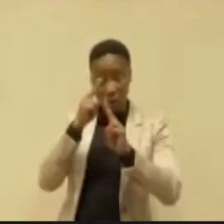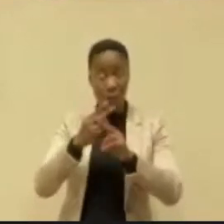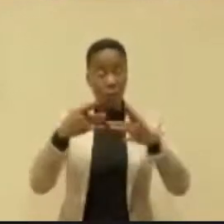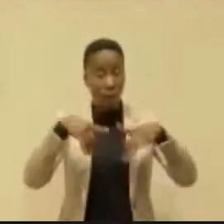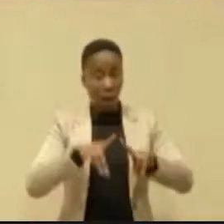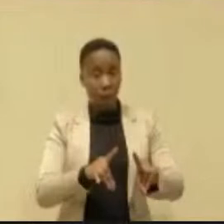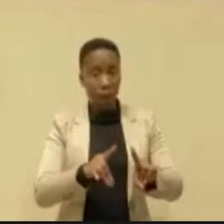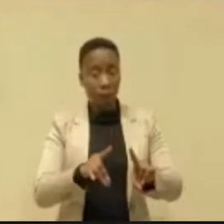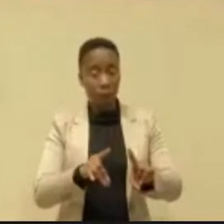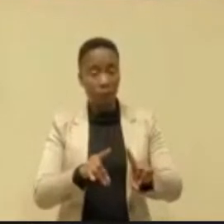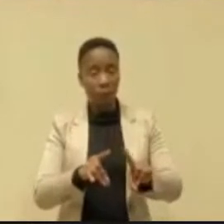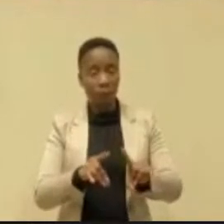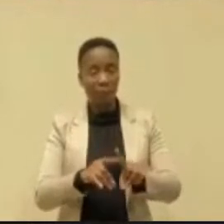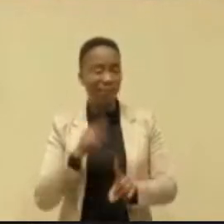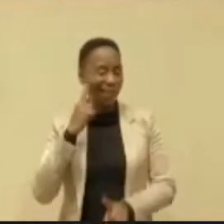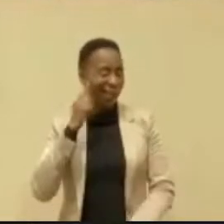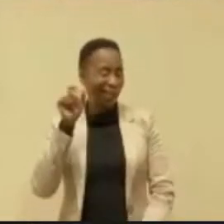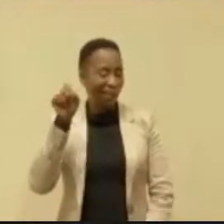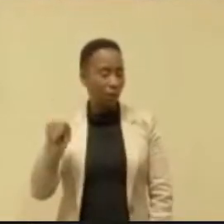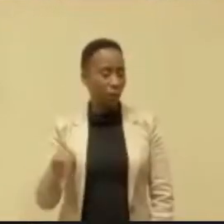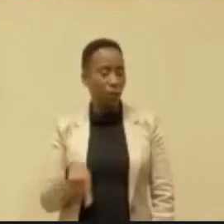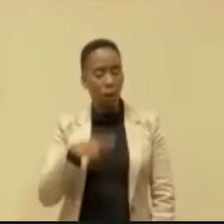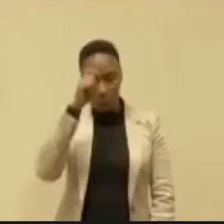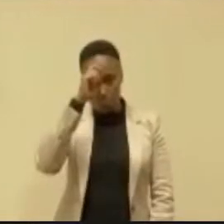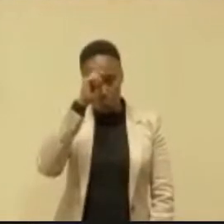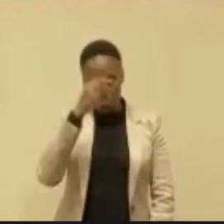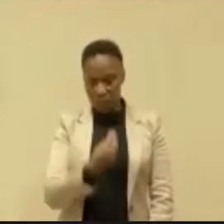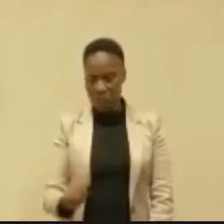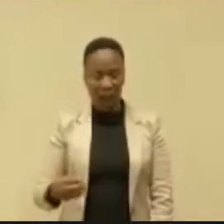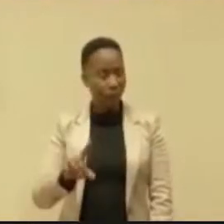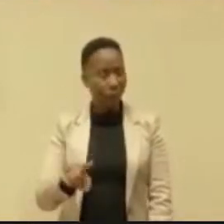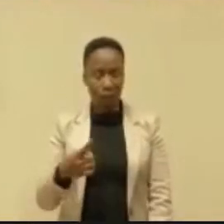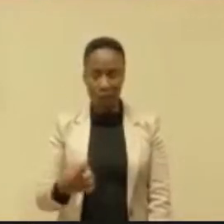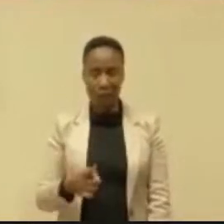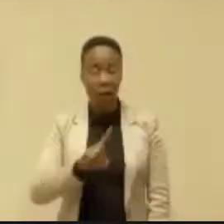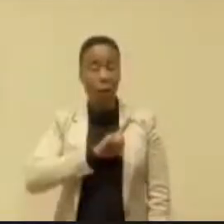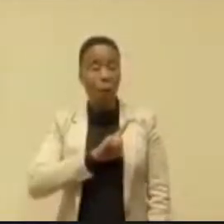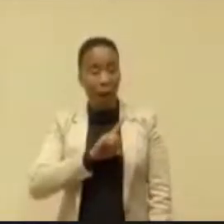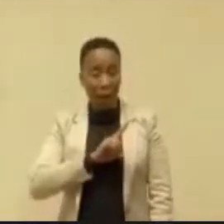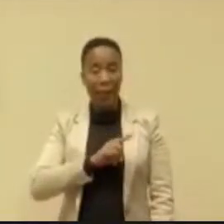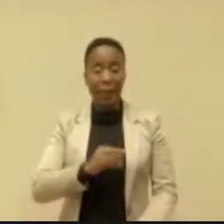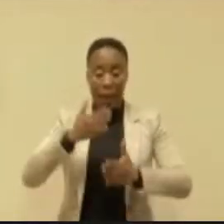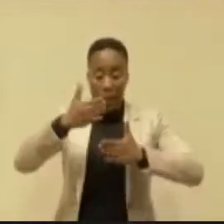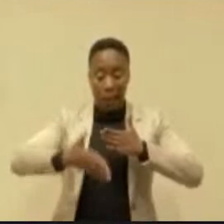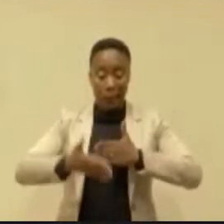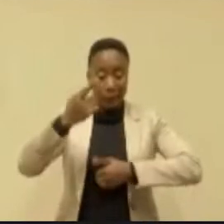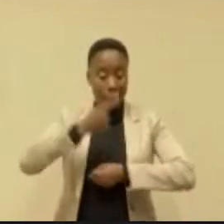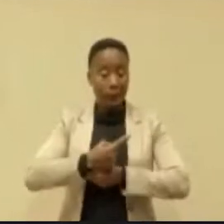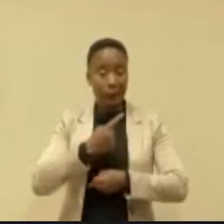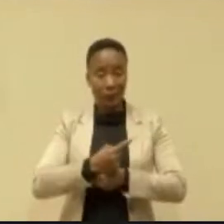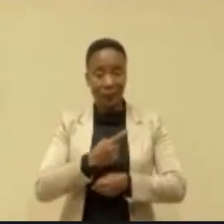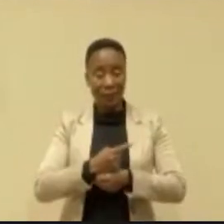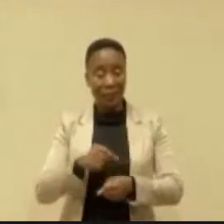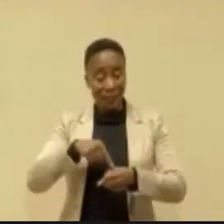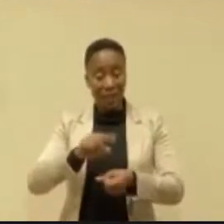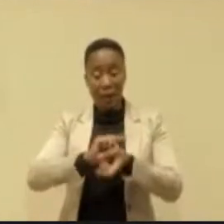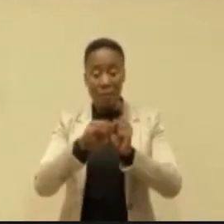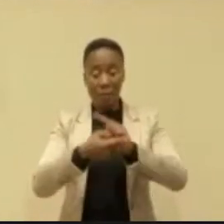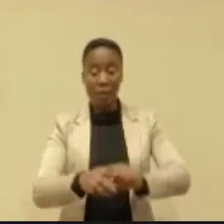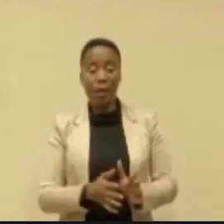and we can't neglect a boy child because at the end of the day they become the